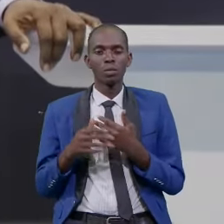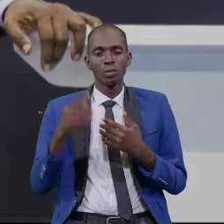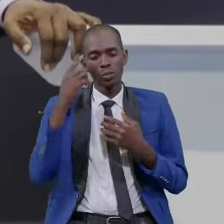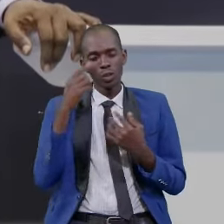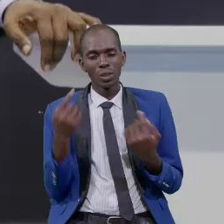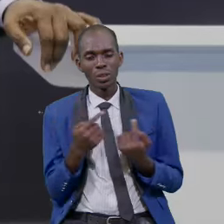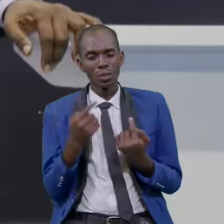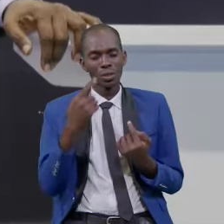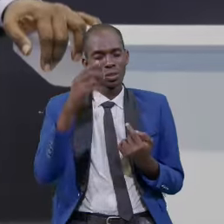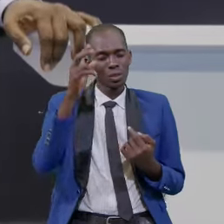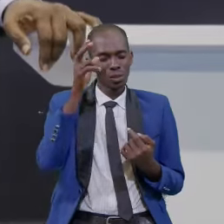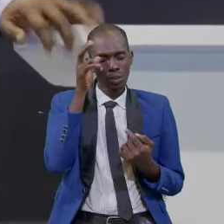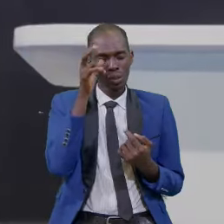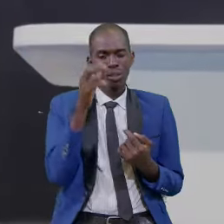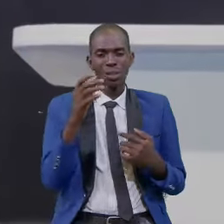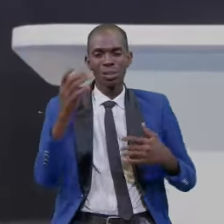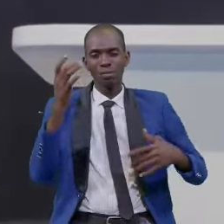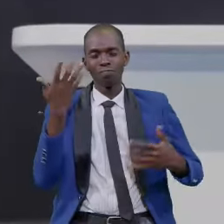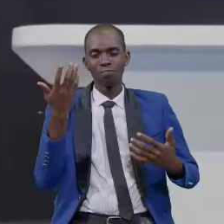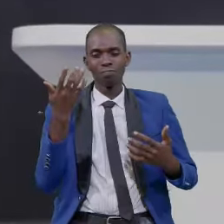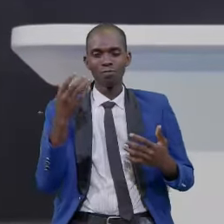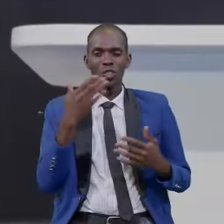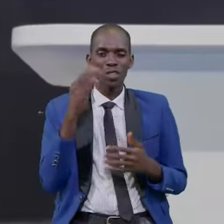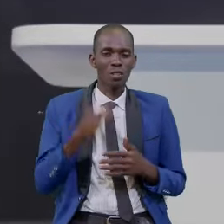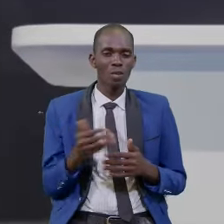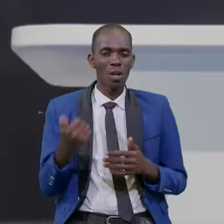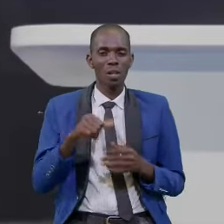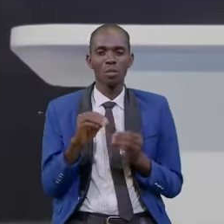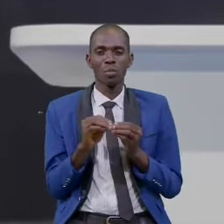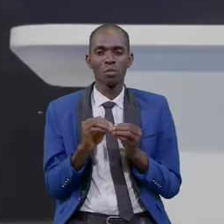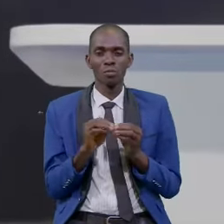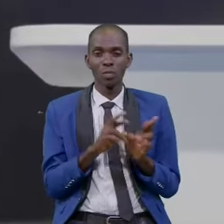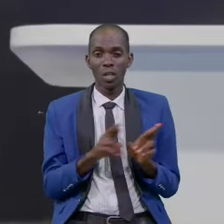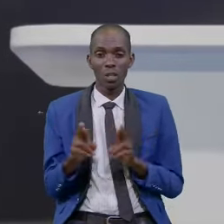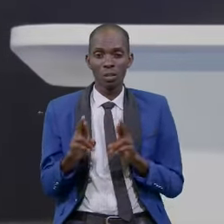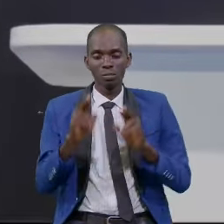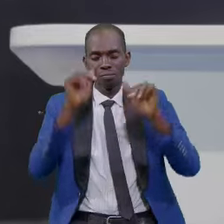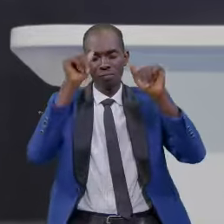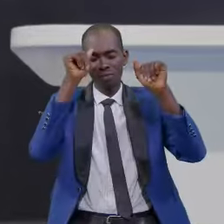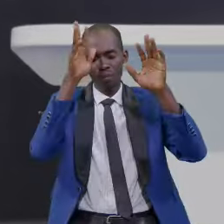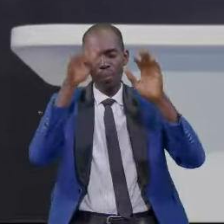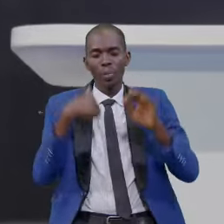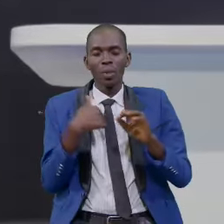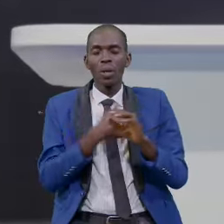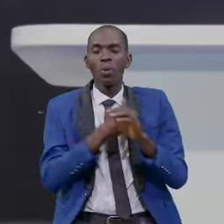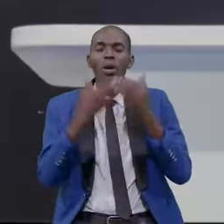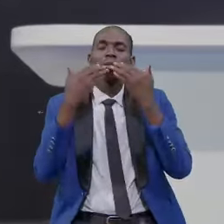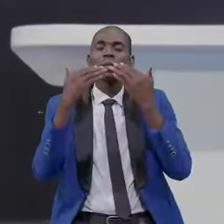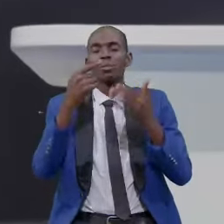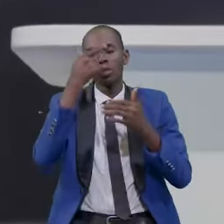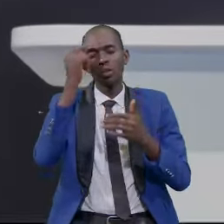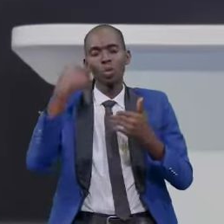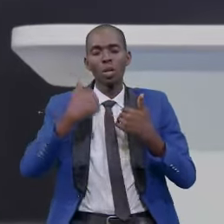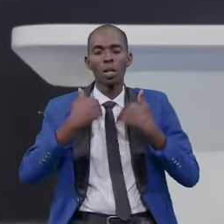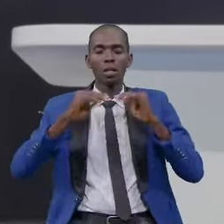darkness or evil anymore. Father, we thank you. But thank you because you have given us the word.